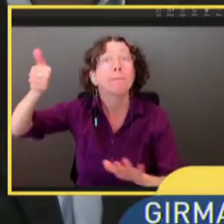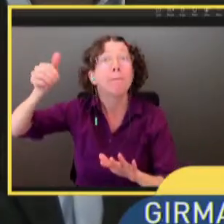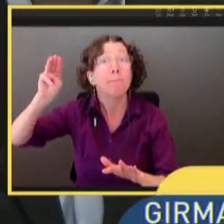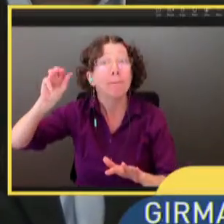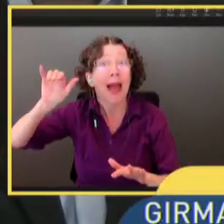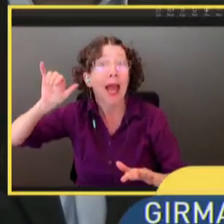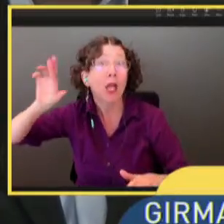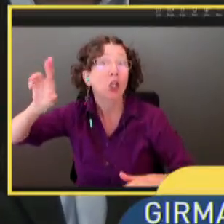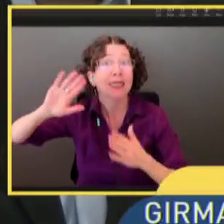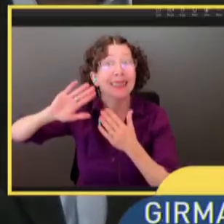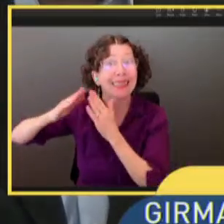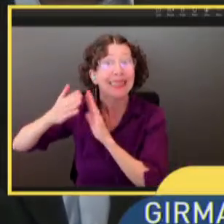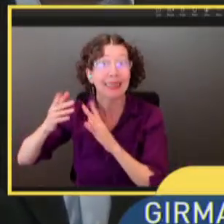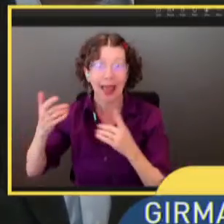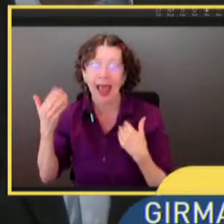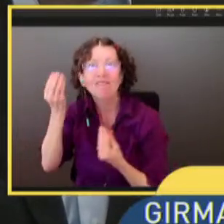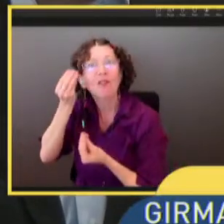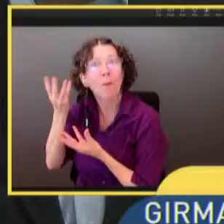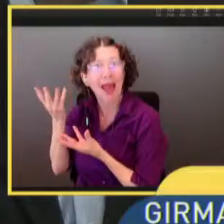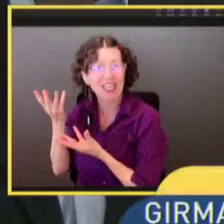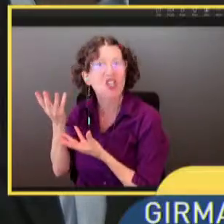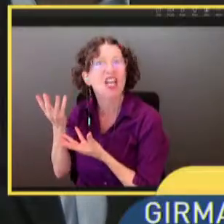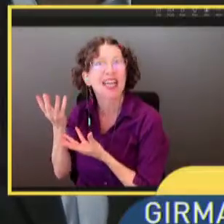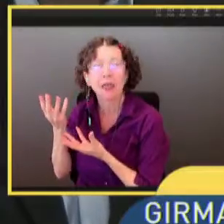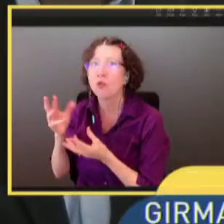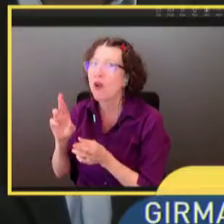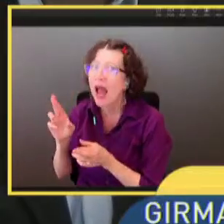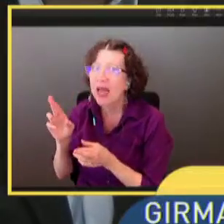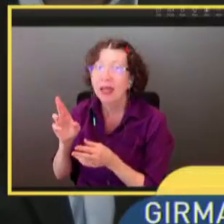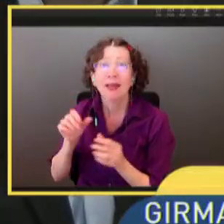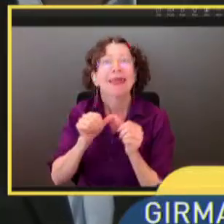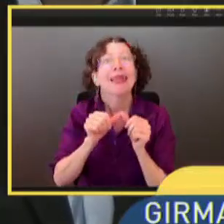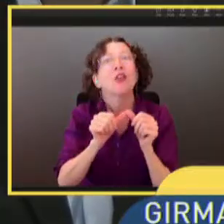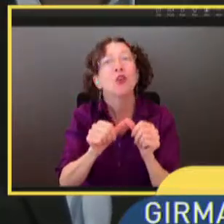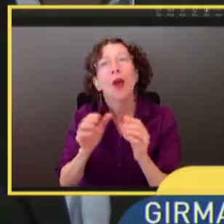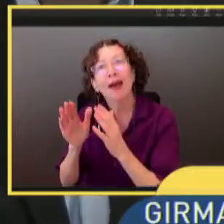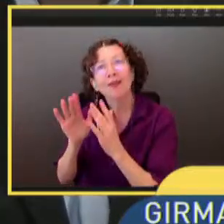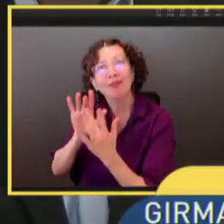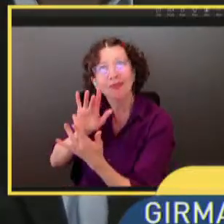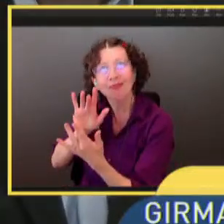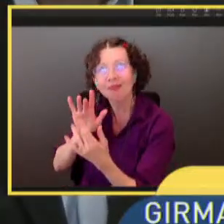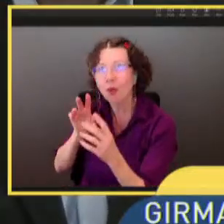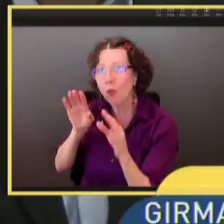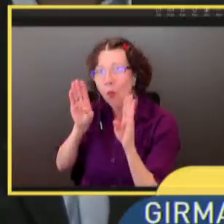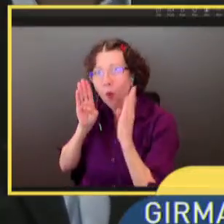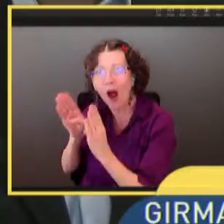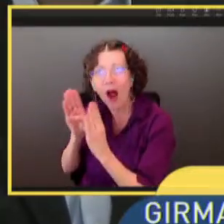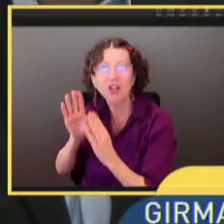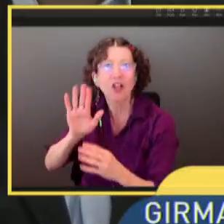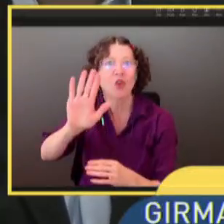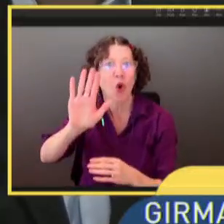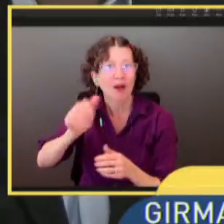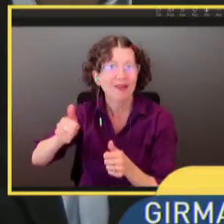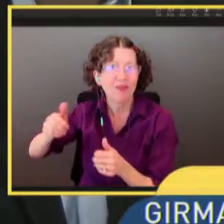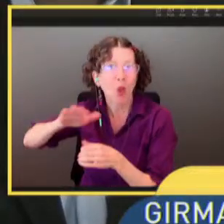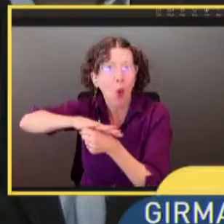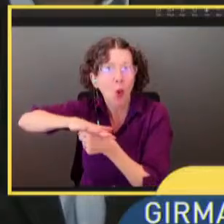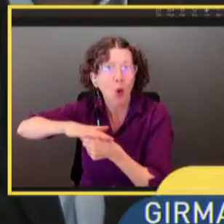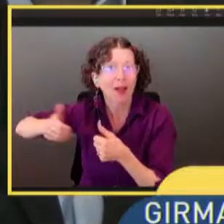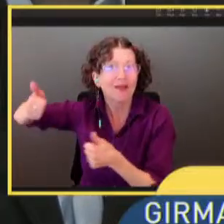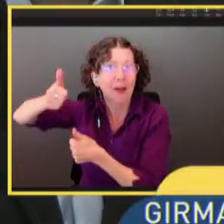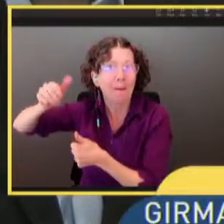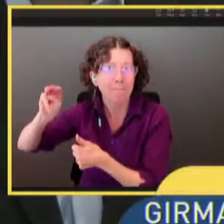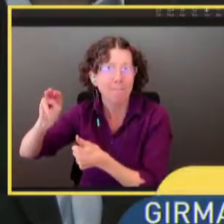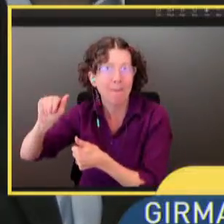ready to respond to any signs of failures of these levees. And I want to reiterate what the governor said. Our mayors and our